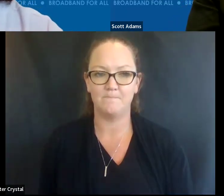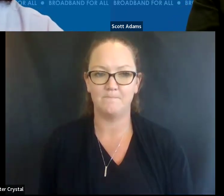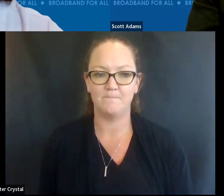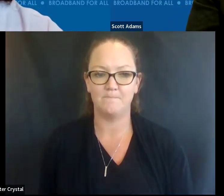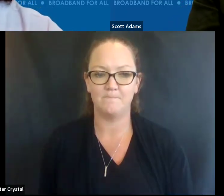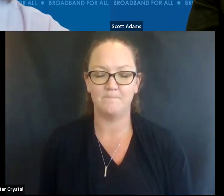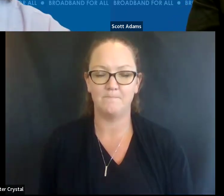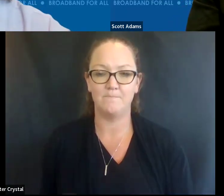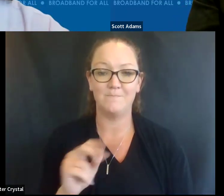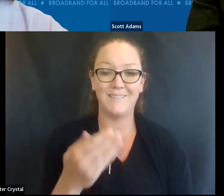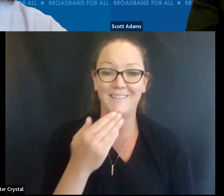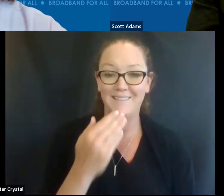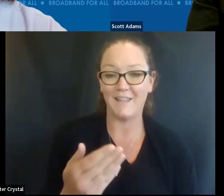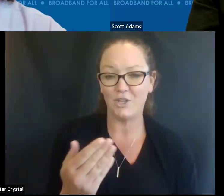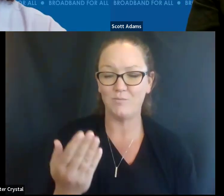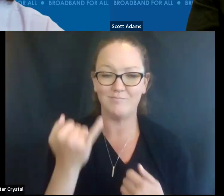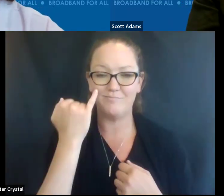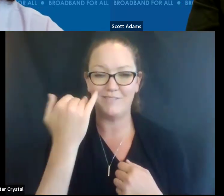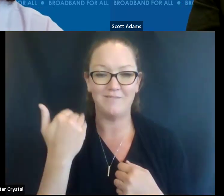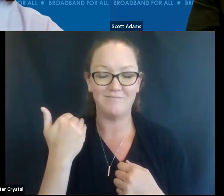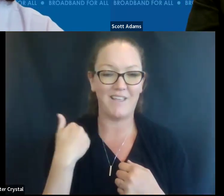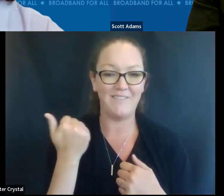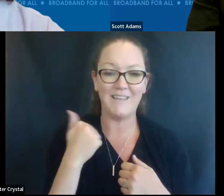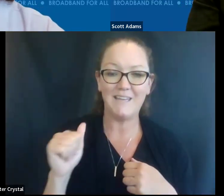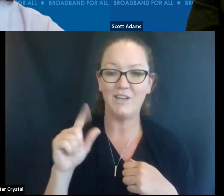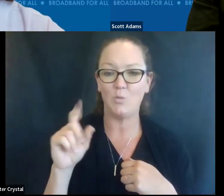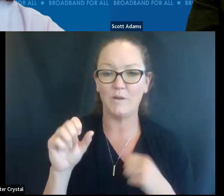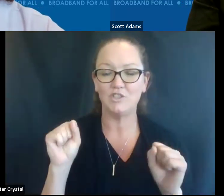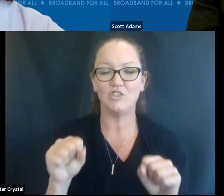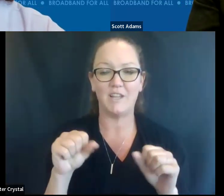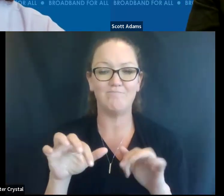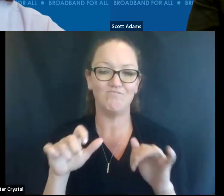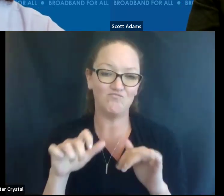ask, or type in the chat now that it's open.